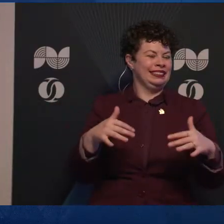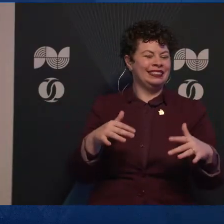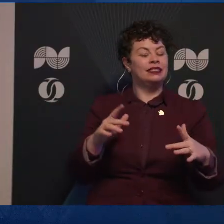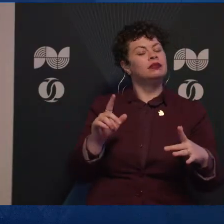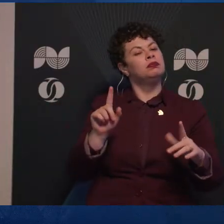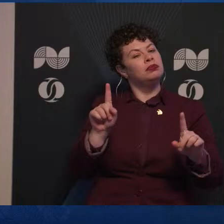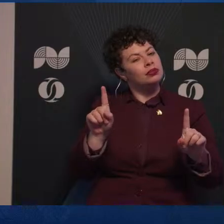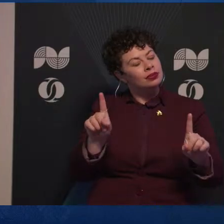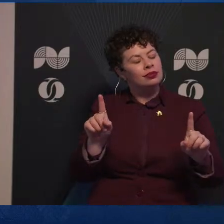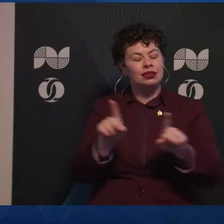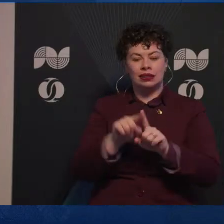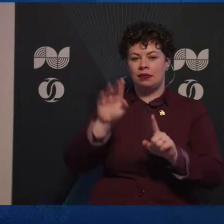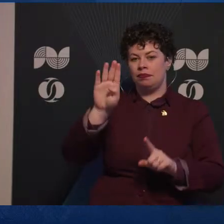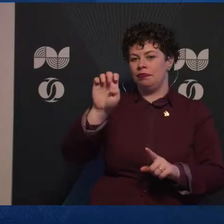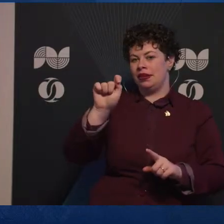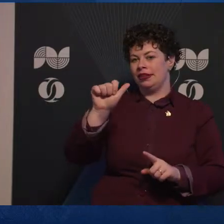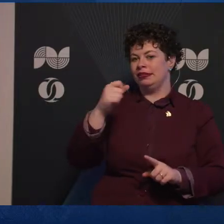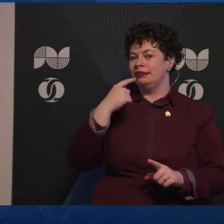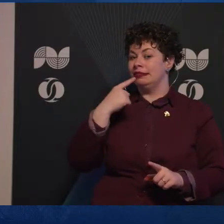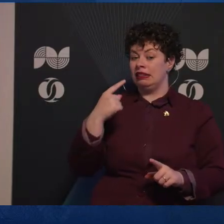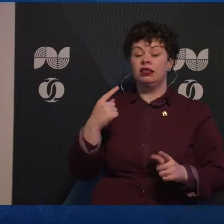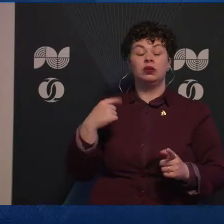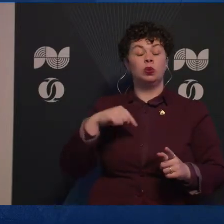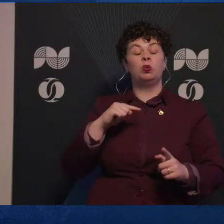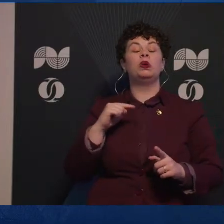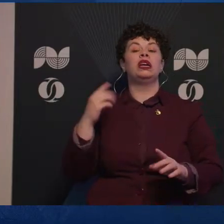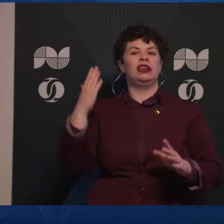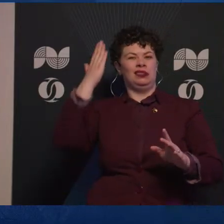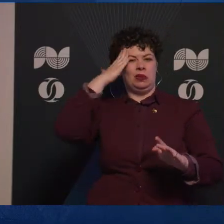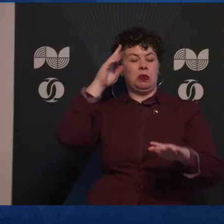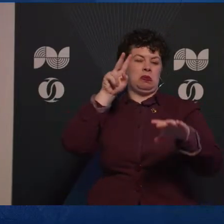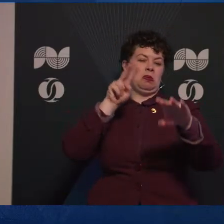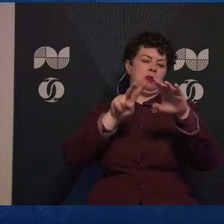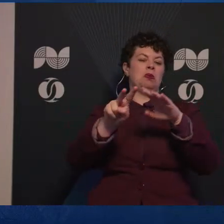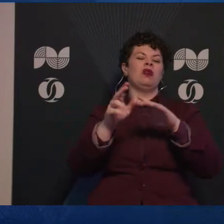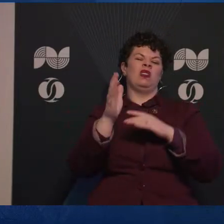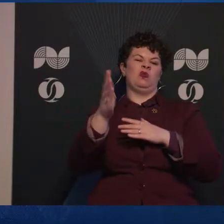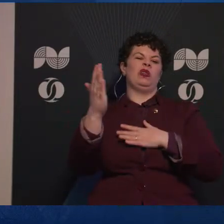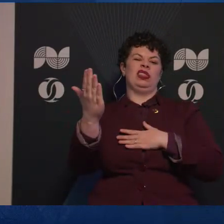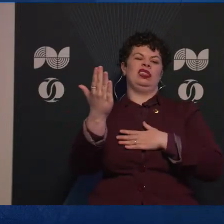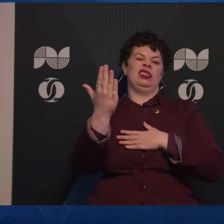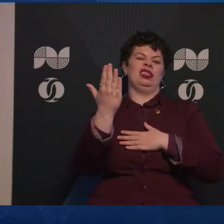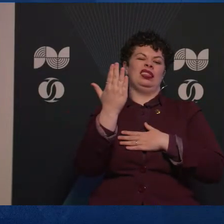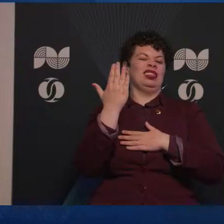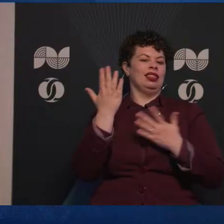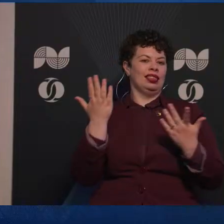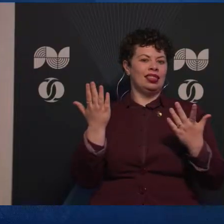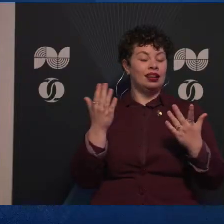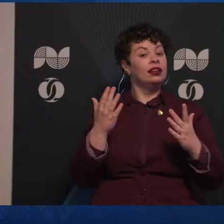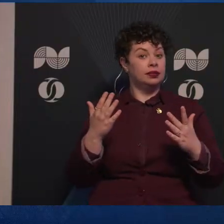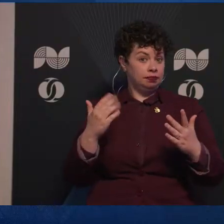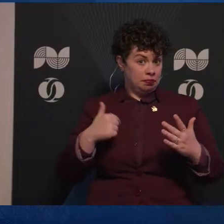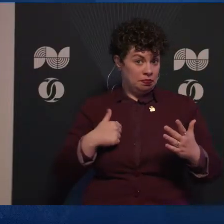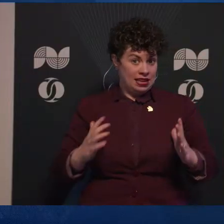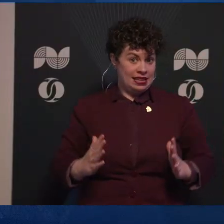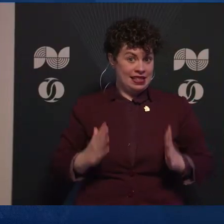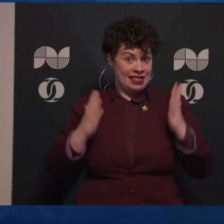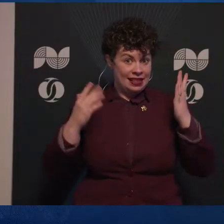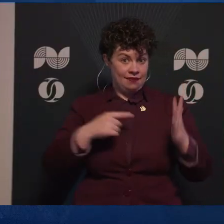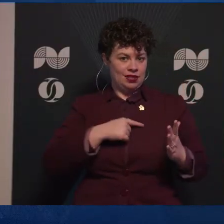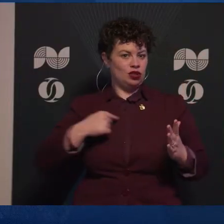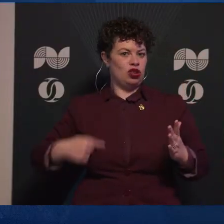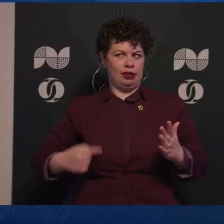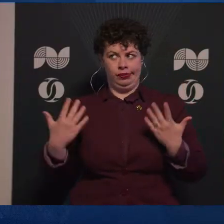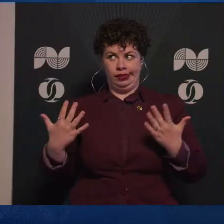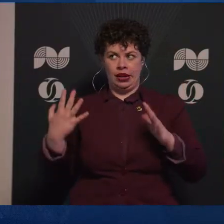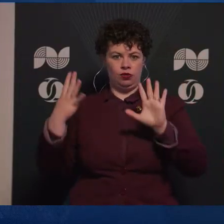been coming sort of for some time now. I mean, I happen to have lived in China over the last decade. For 9 years, I was chief financial officer